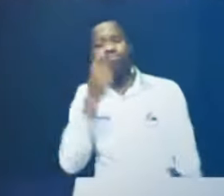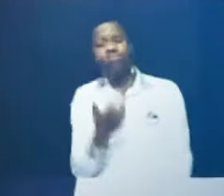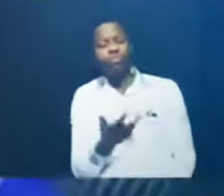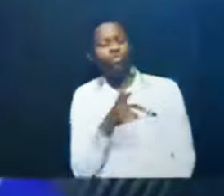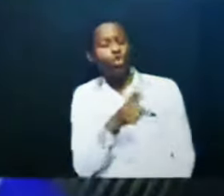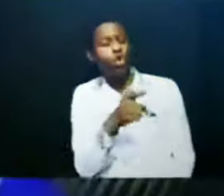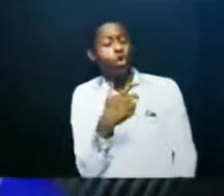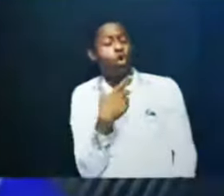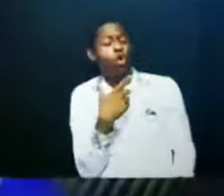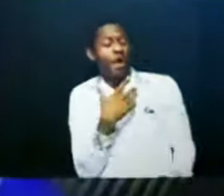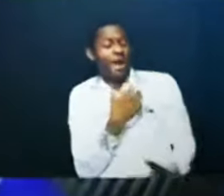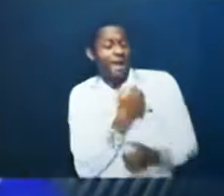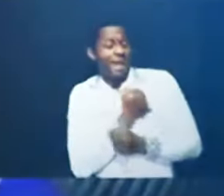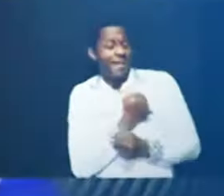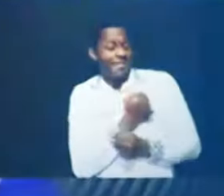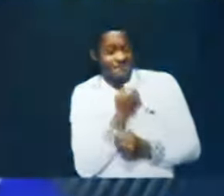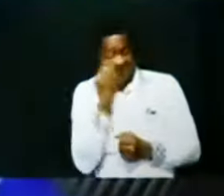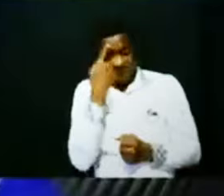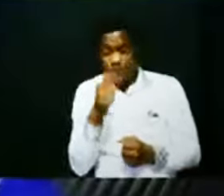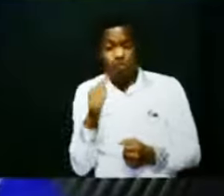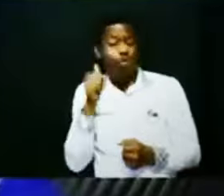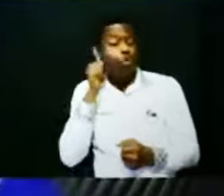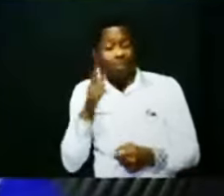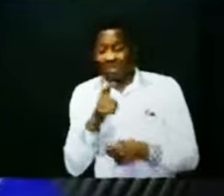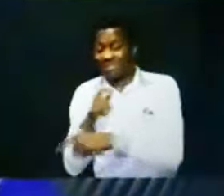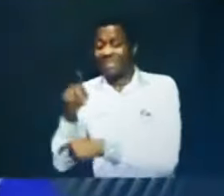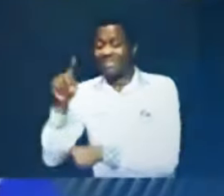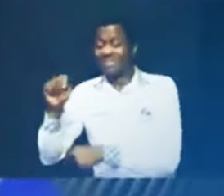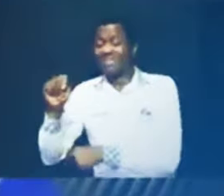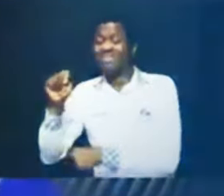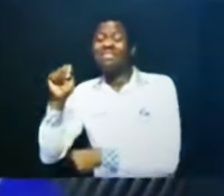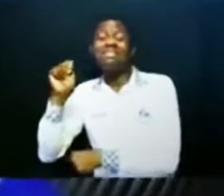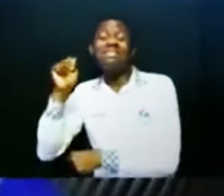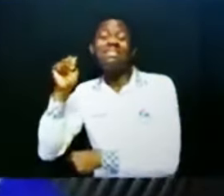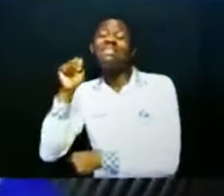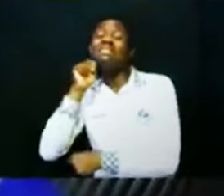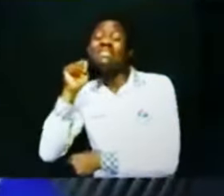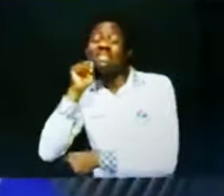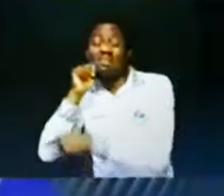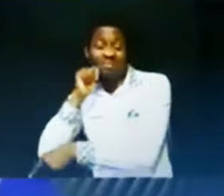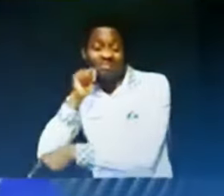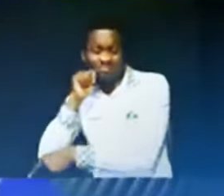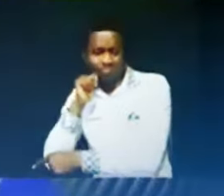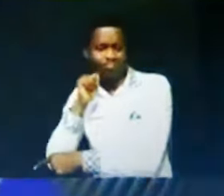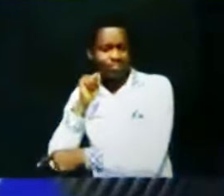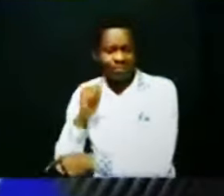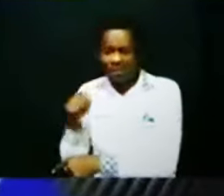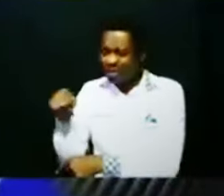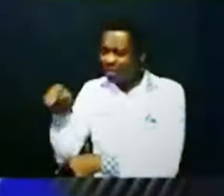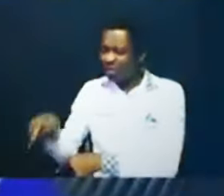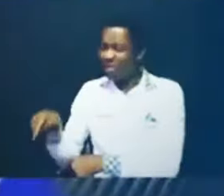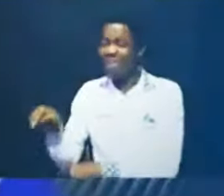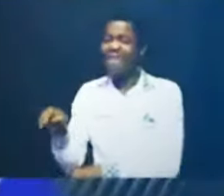physician deepened because she was a virgin. She was sexually untouched.